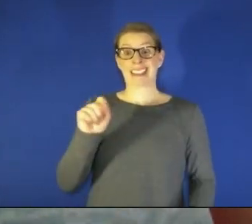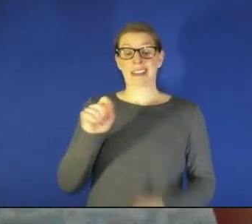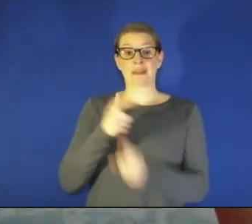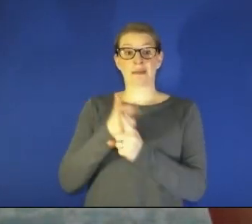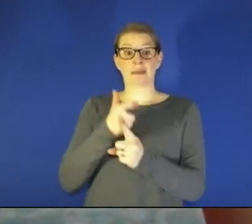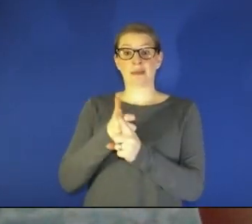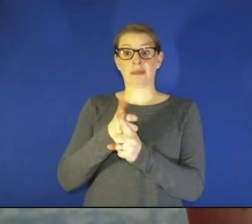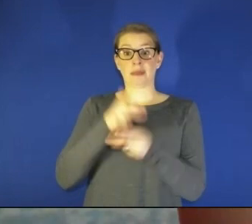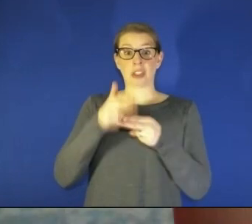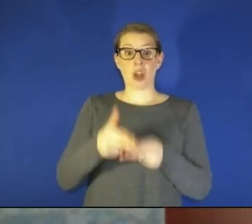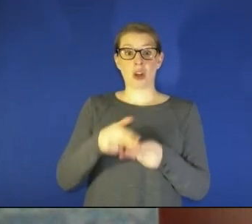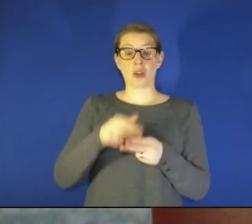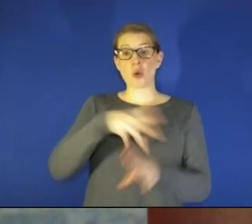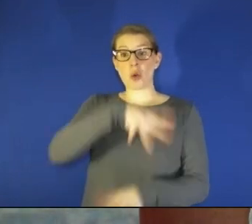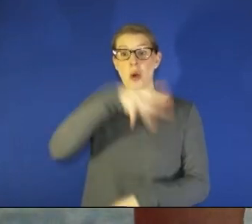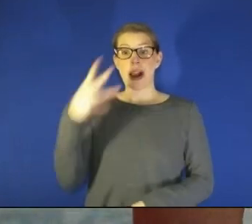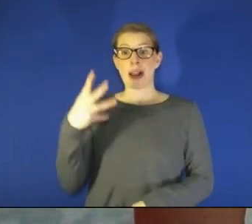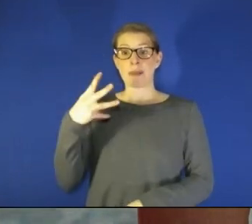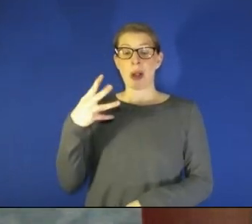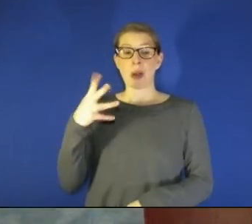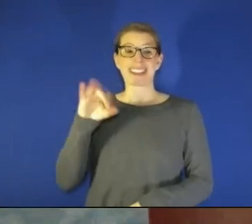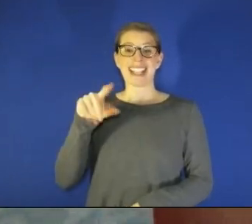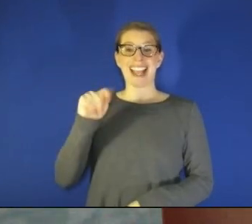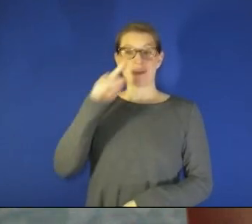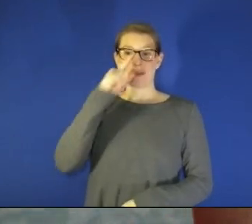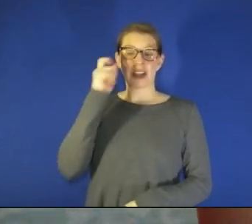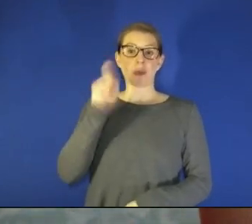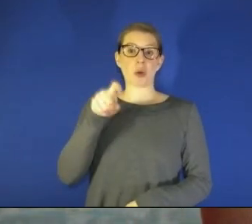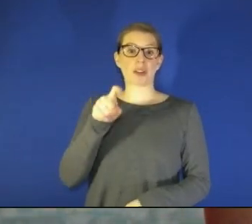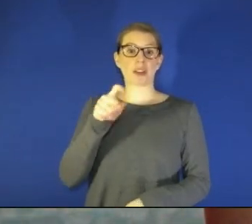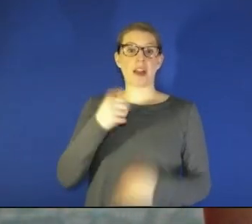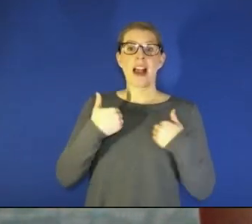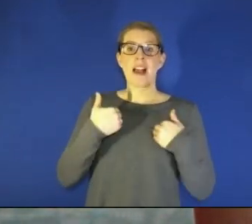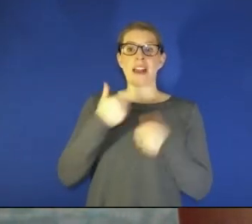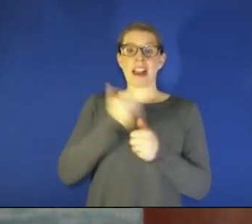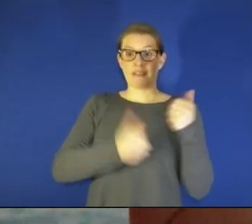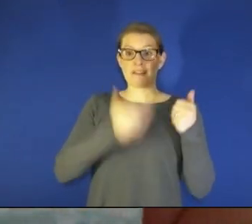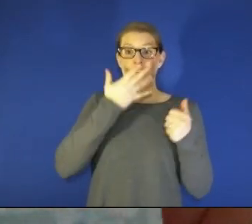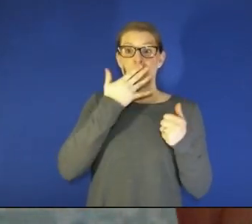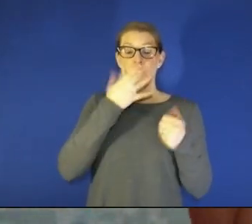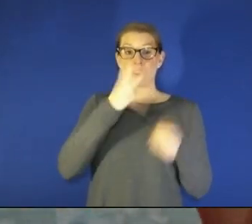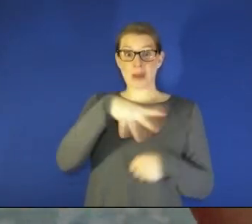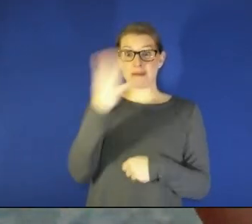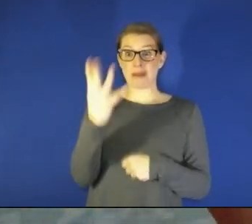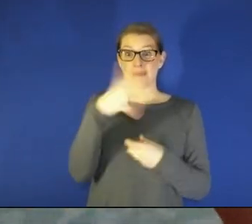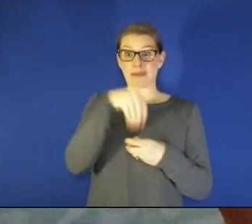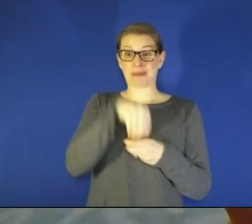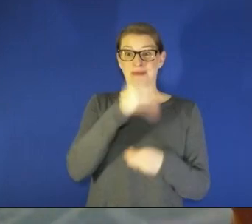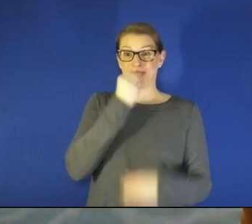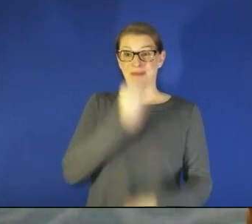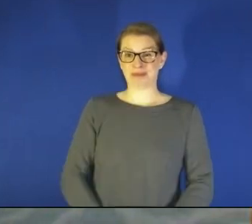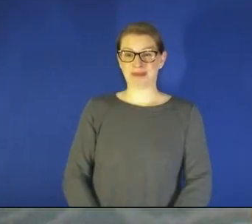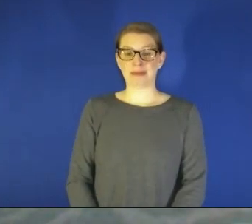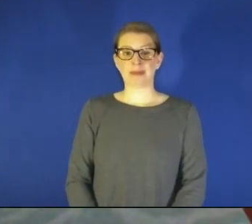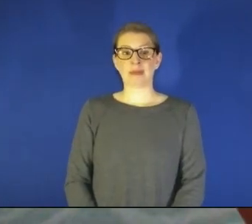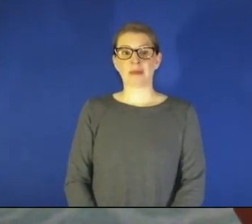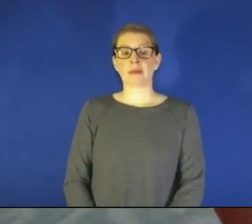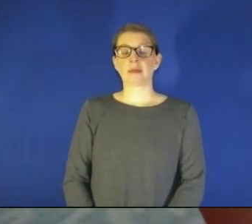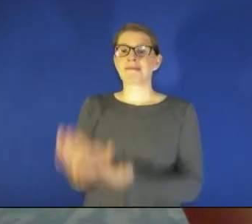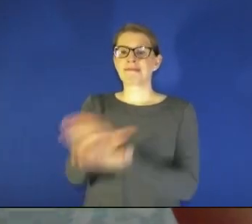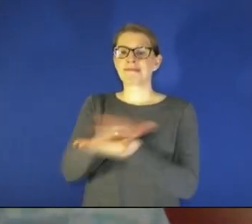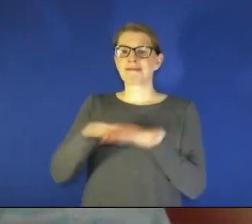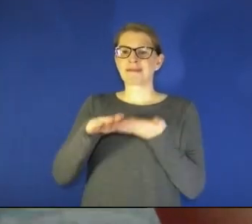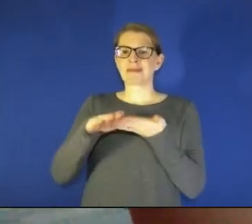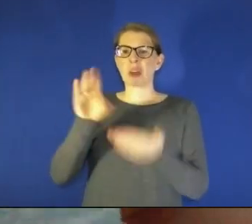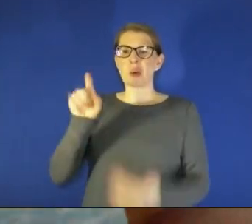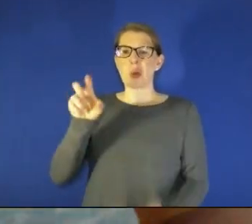diet by some doctors, because you're supposed to have every color of the rainbow. What about cleansing your colon? Is there a way to do